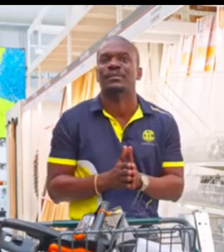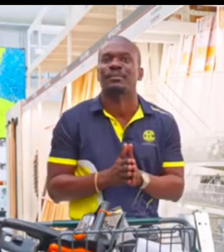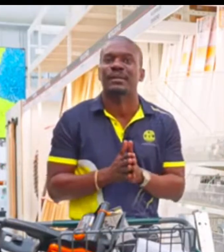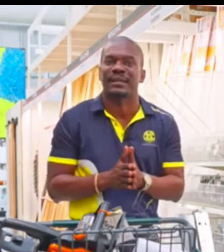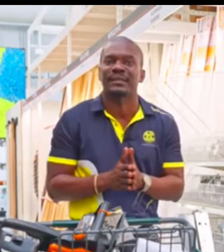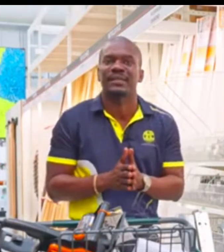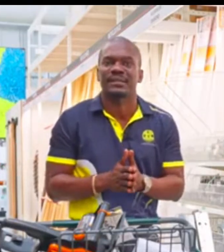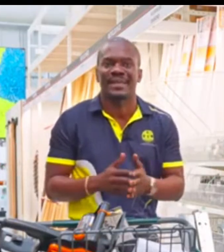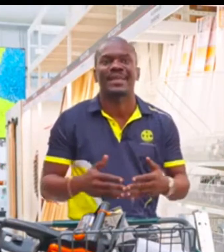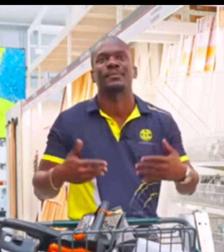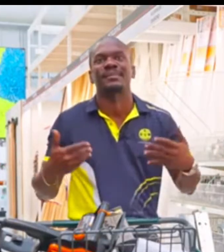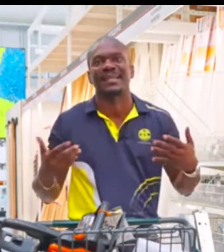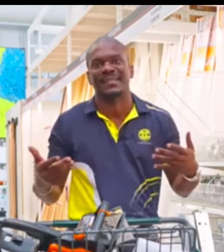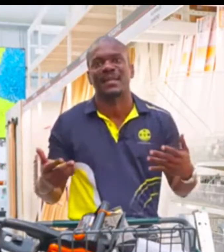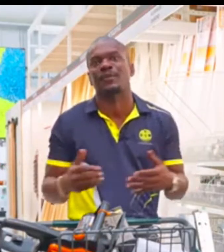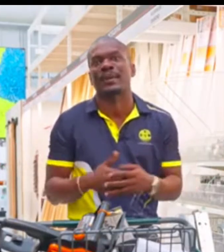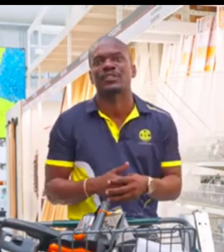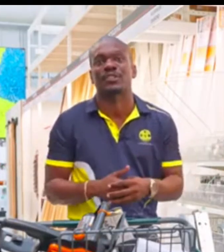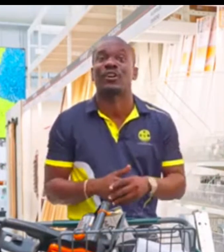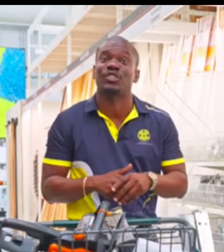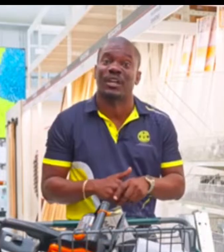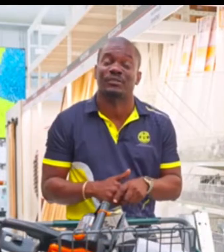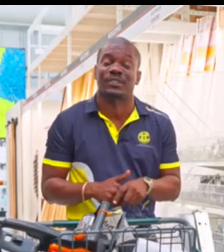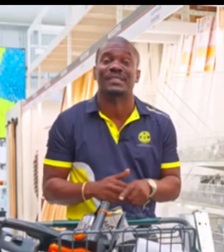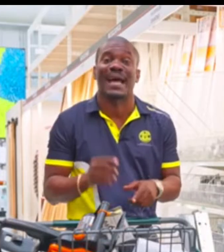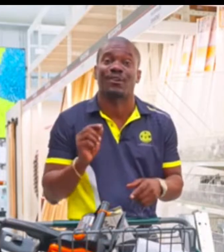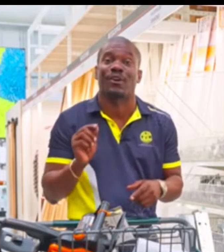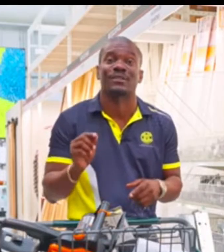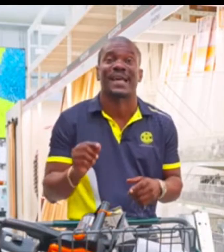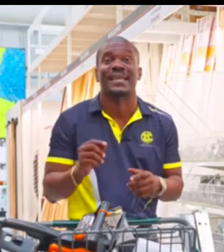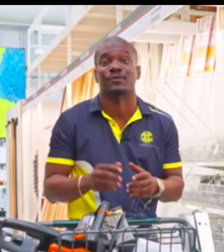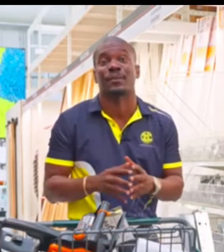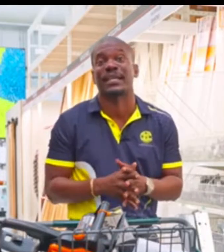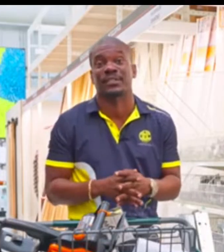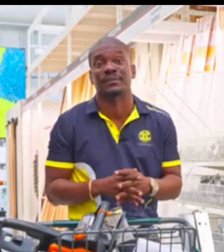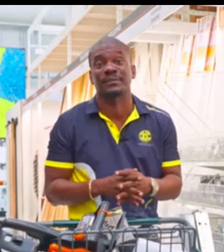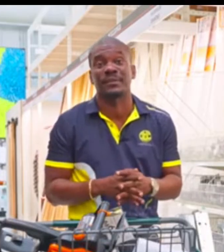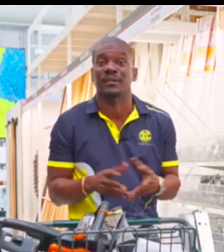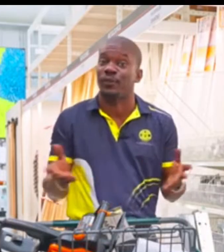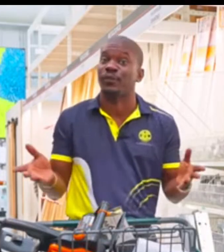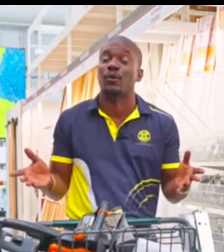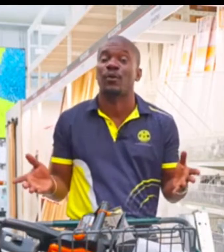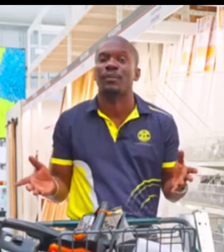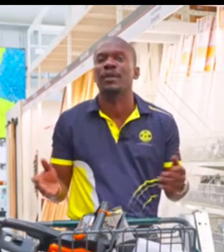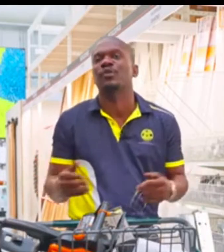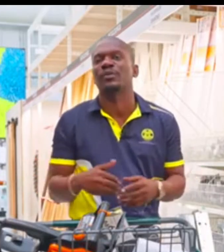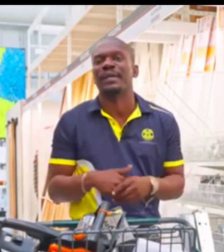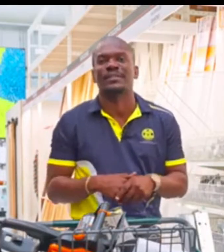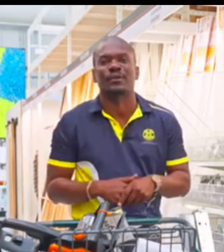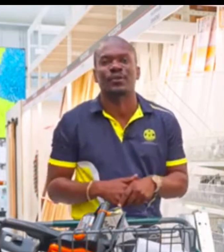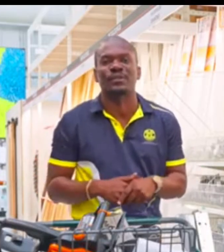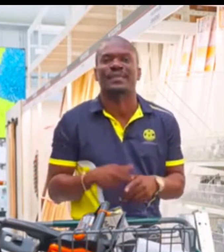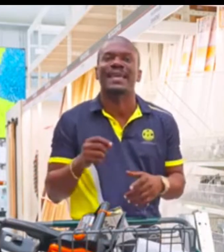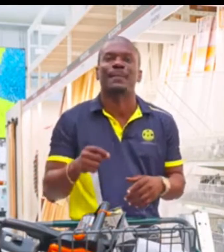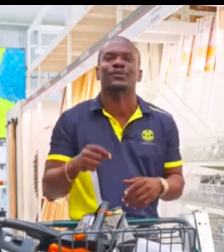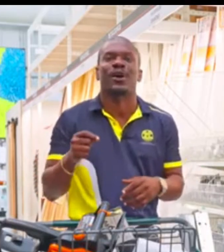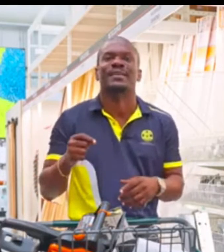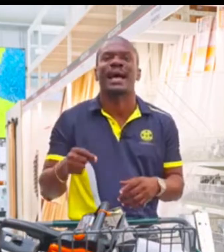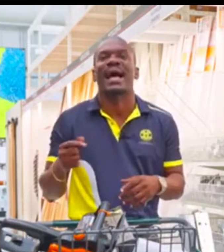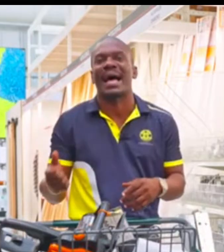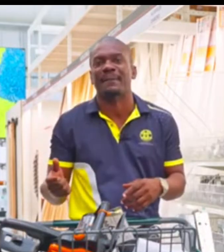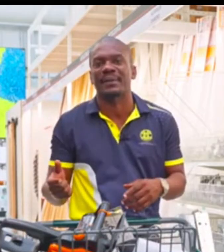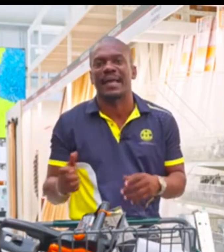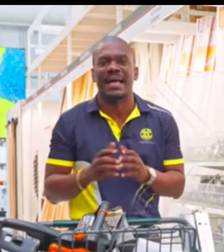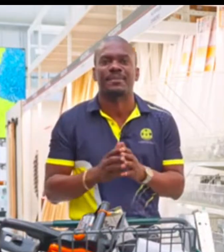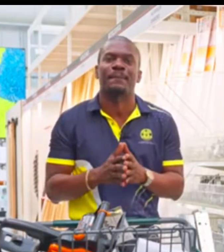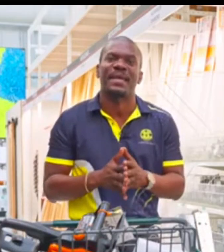DEM Shelter booklet to get updated information on shelters and contact information. Furthermore, you can download the